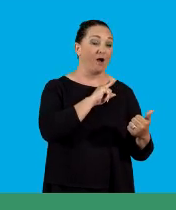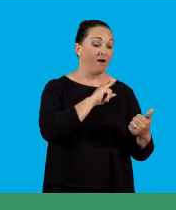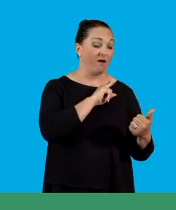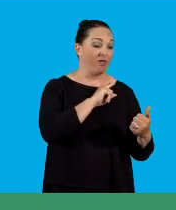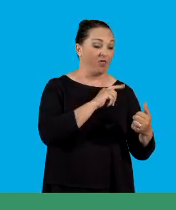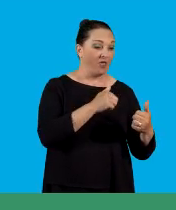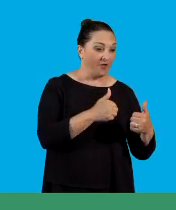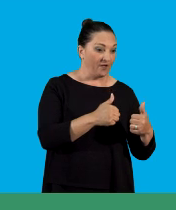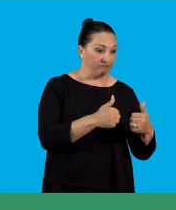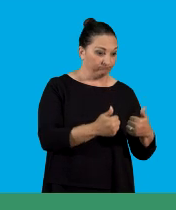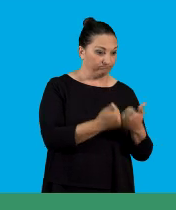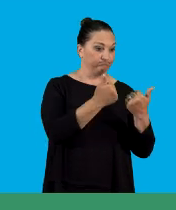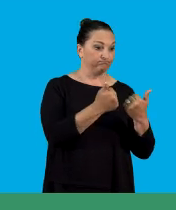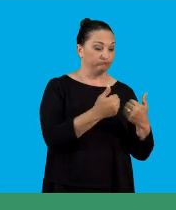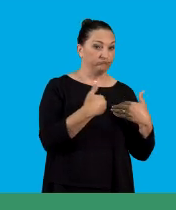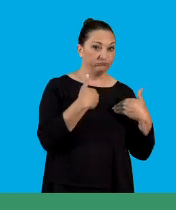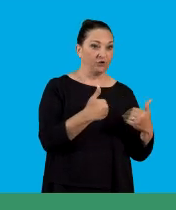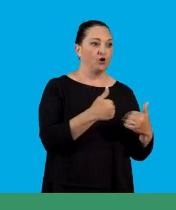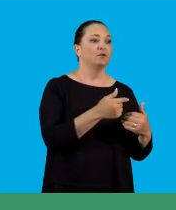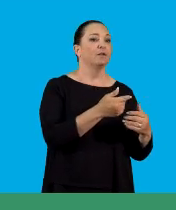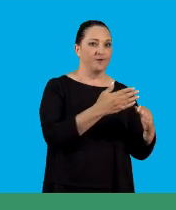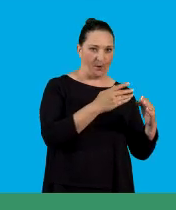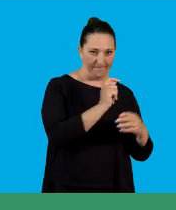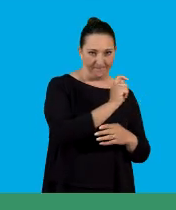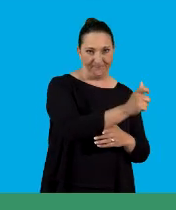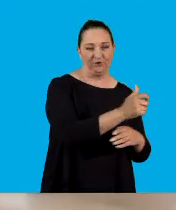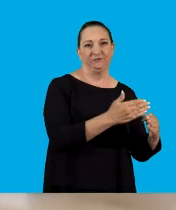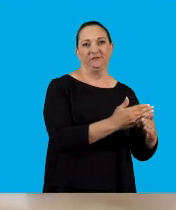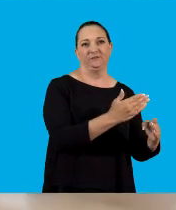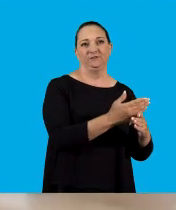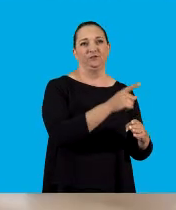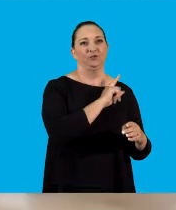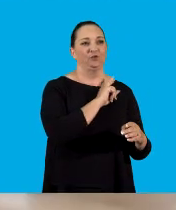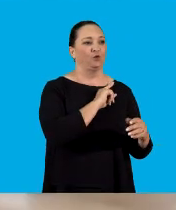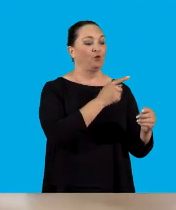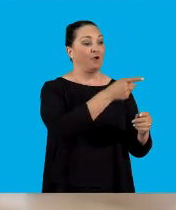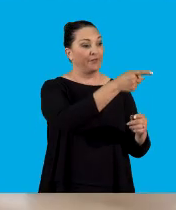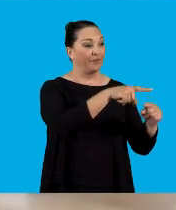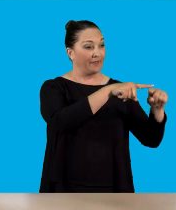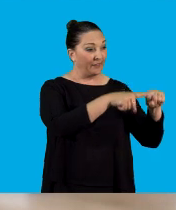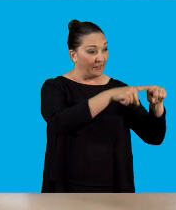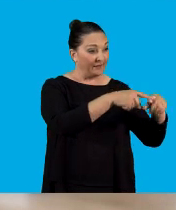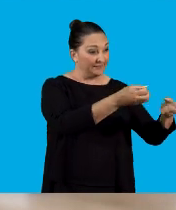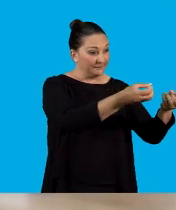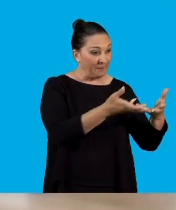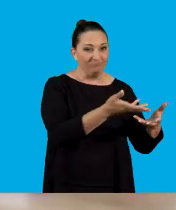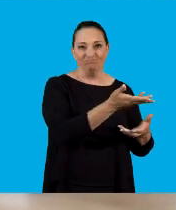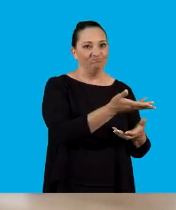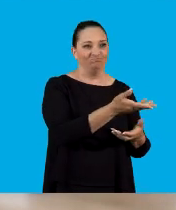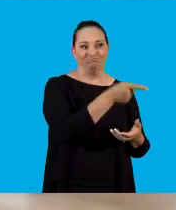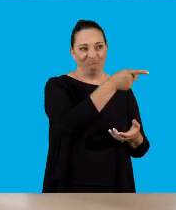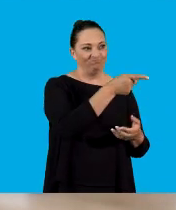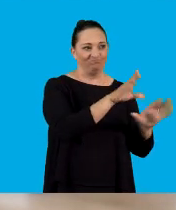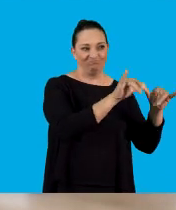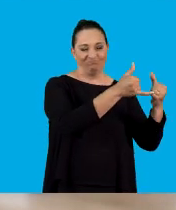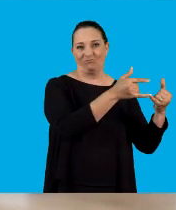So the purchasing function caused the challenge because it means they did not buy from a reliable supplier.